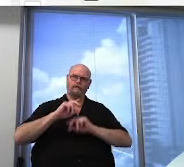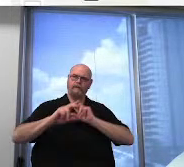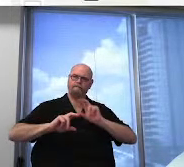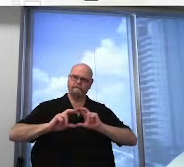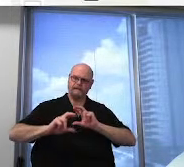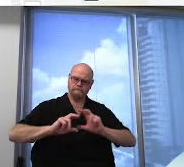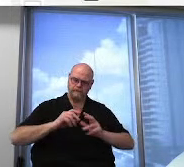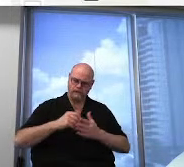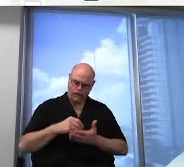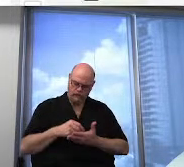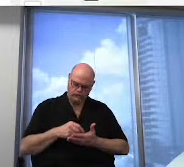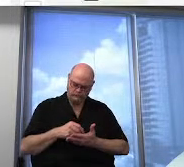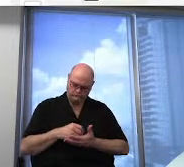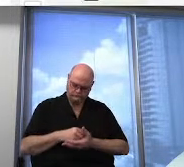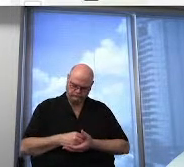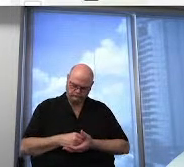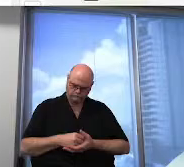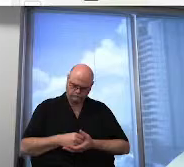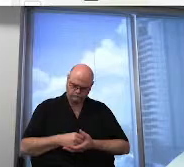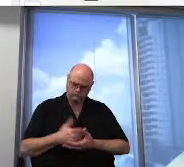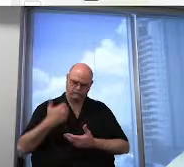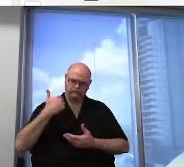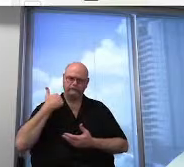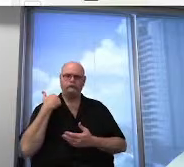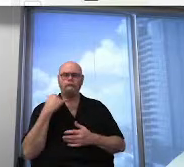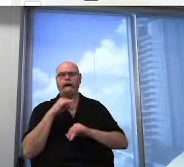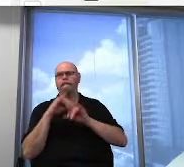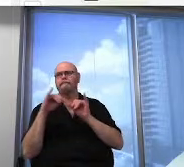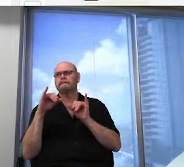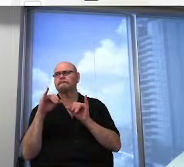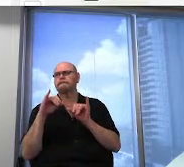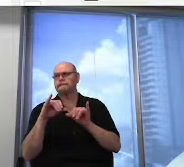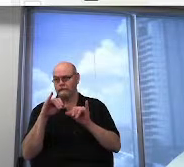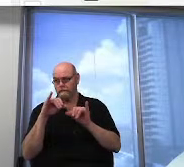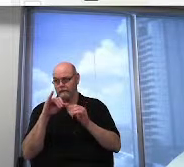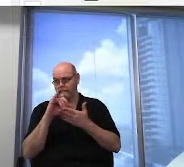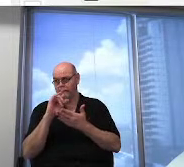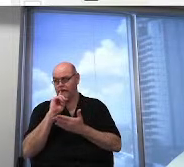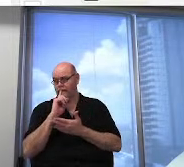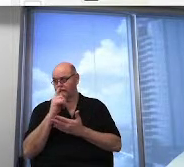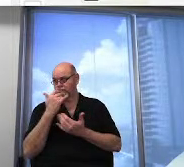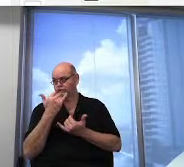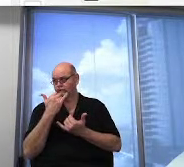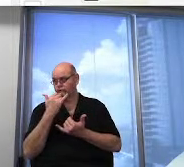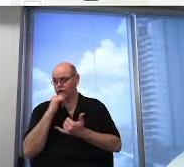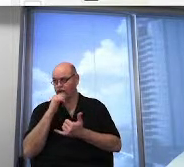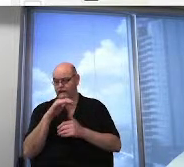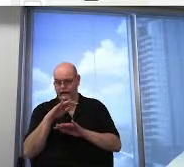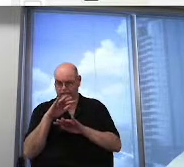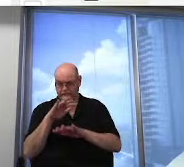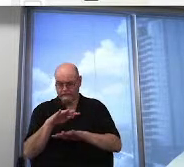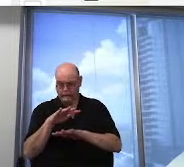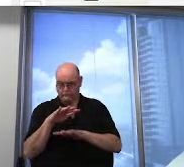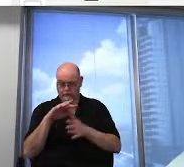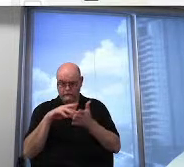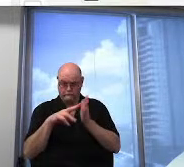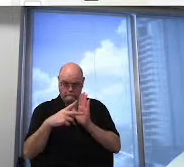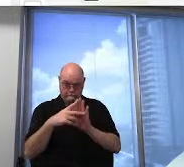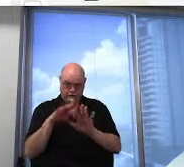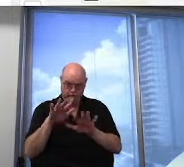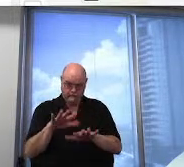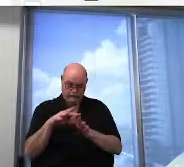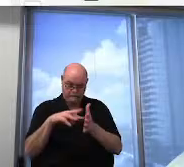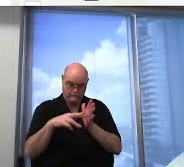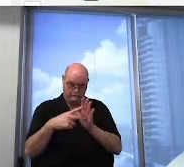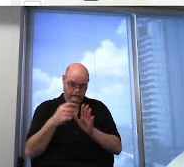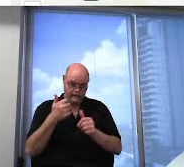the investments dollars. It is, we have a system that is currently not as stable. Stable means